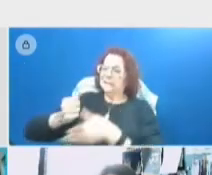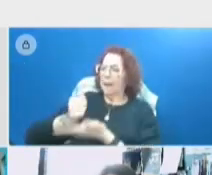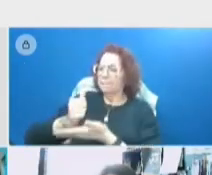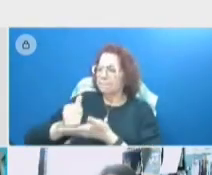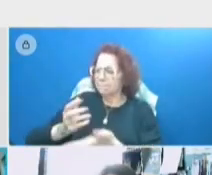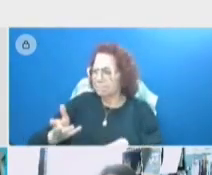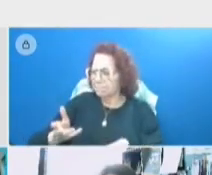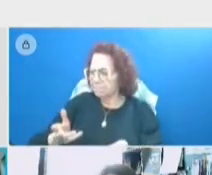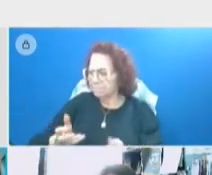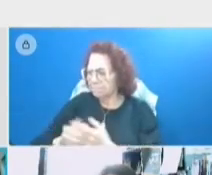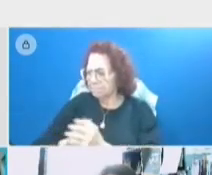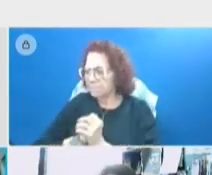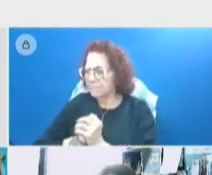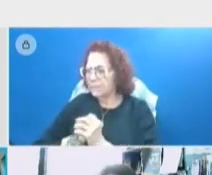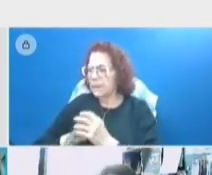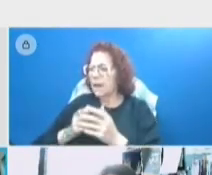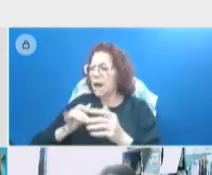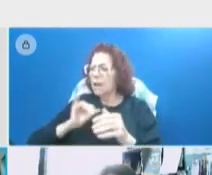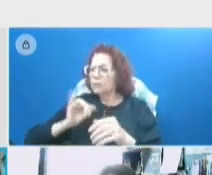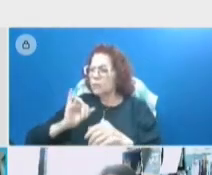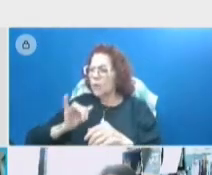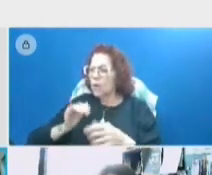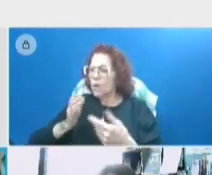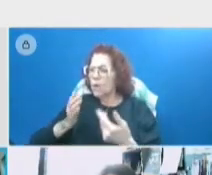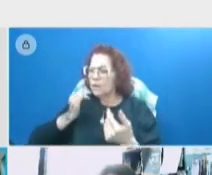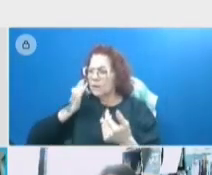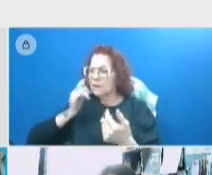ballot for health-related exigencies.